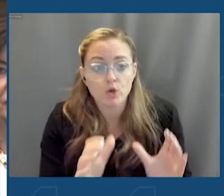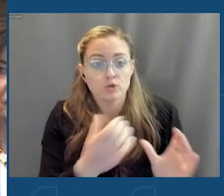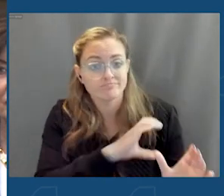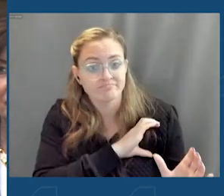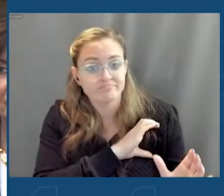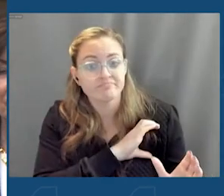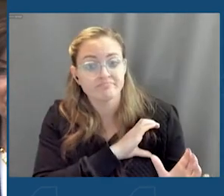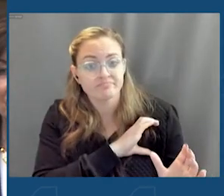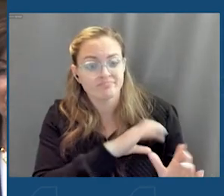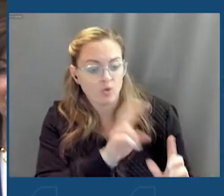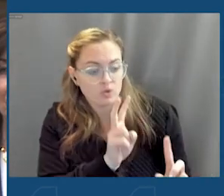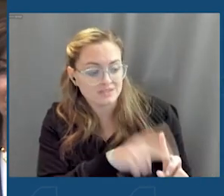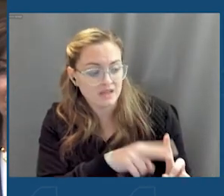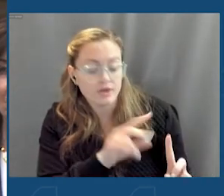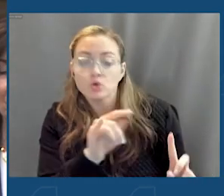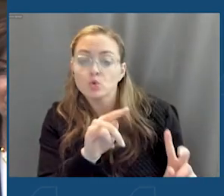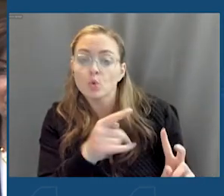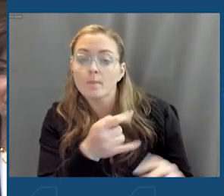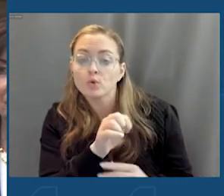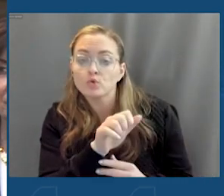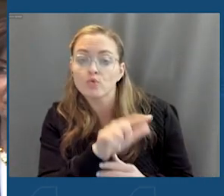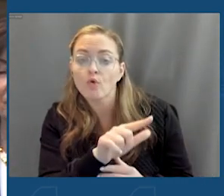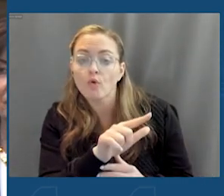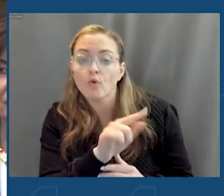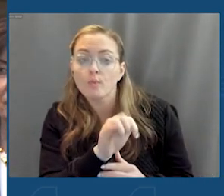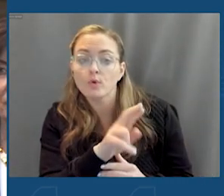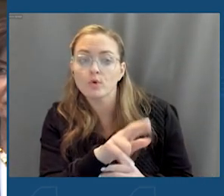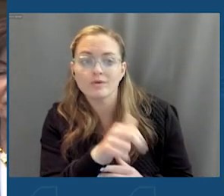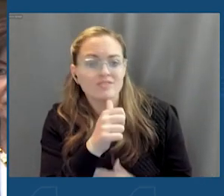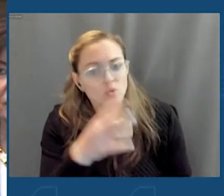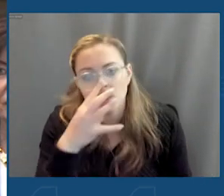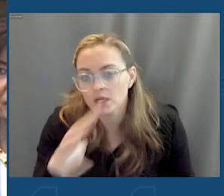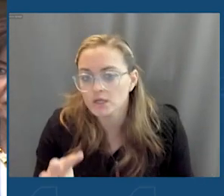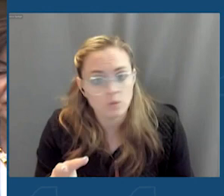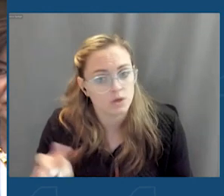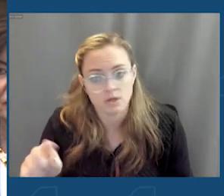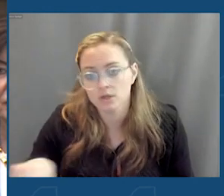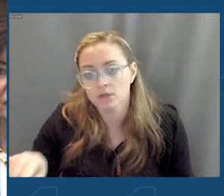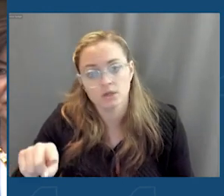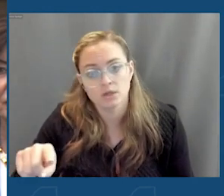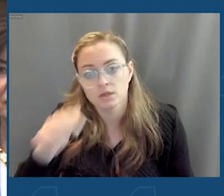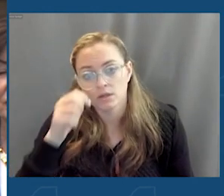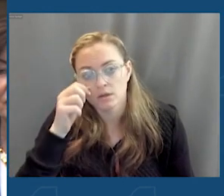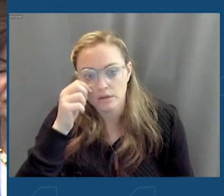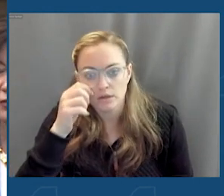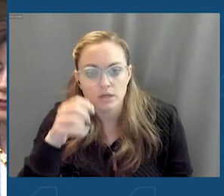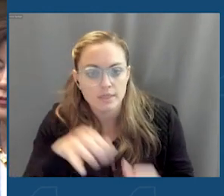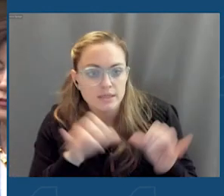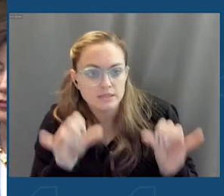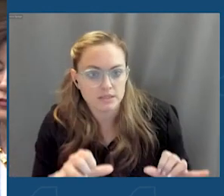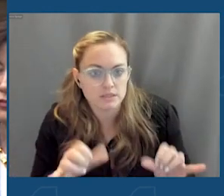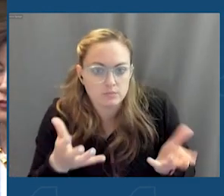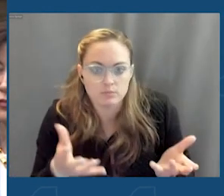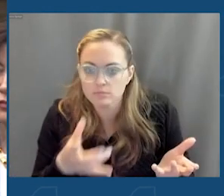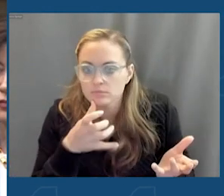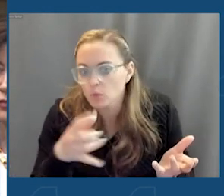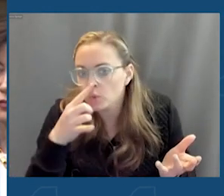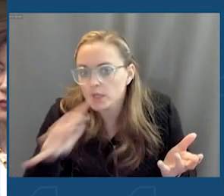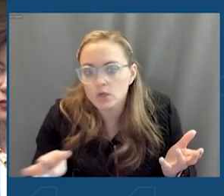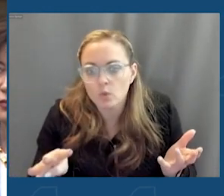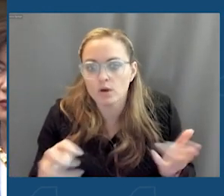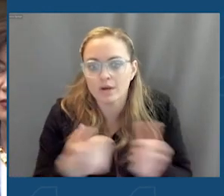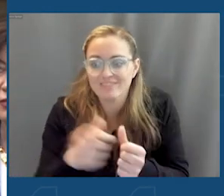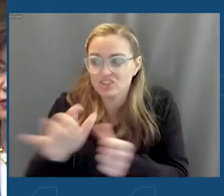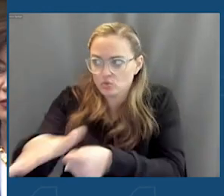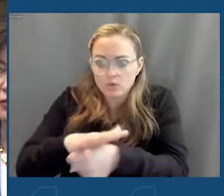Patrol Bureau that you are not going to ignore the transit system that's within your precinct